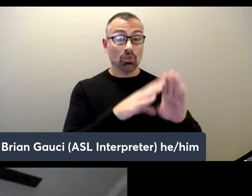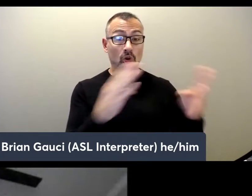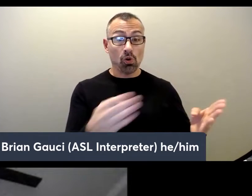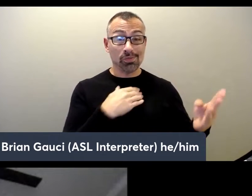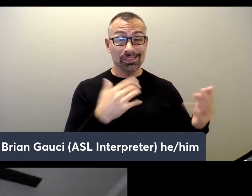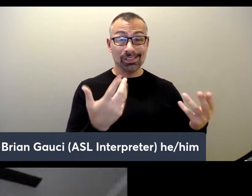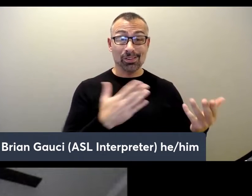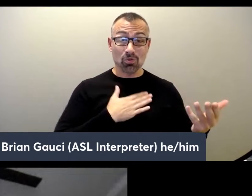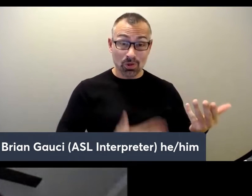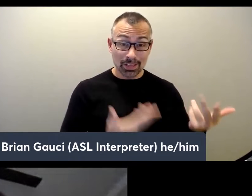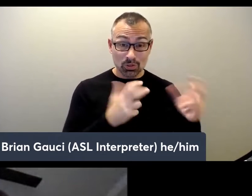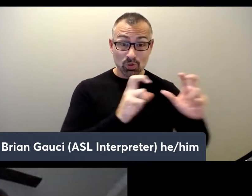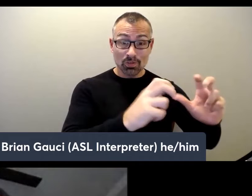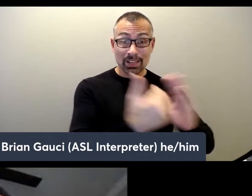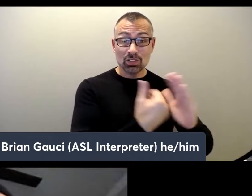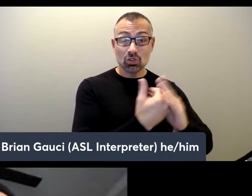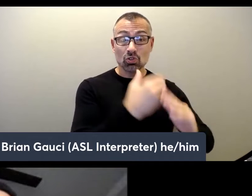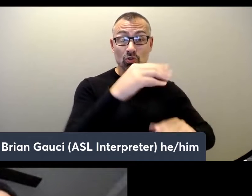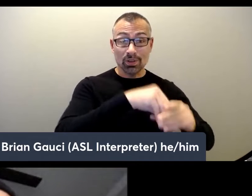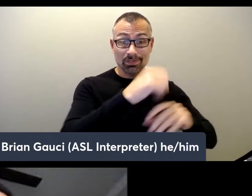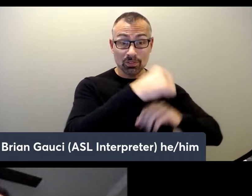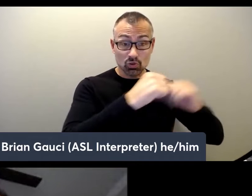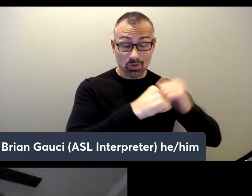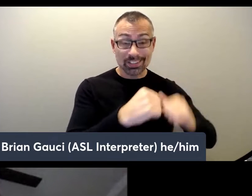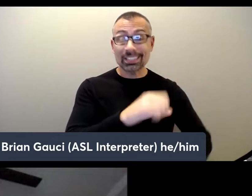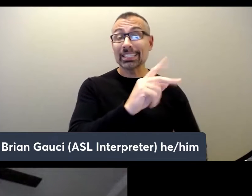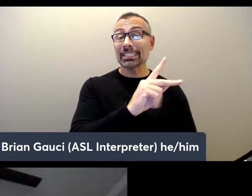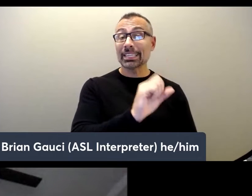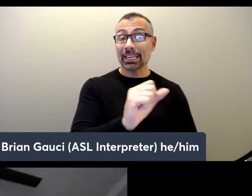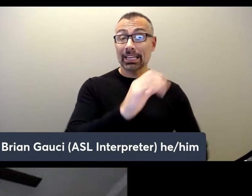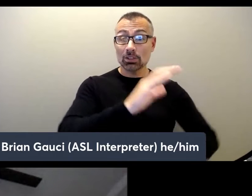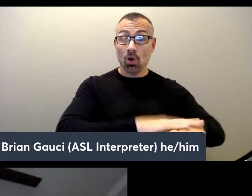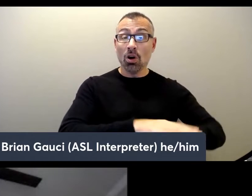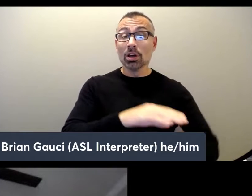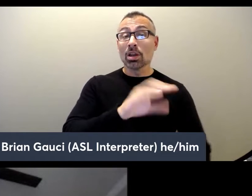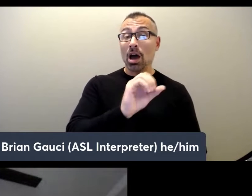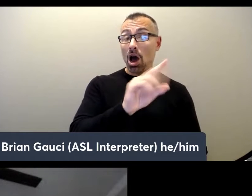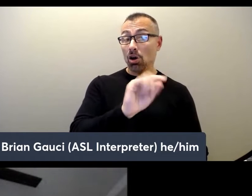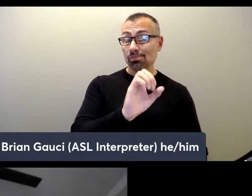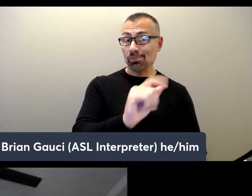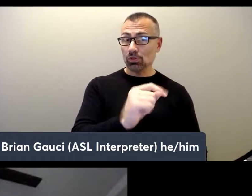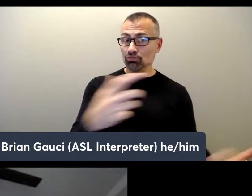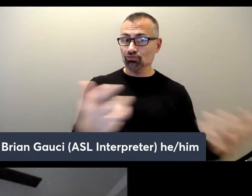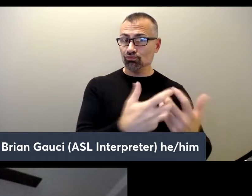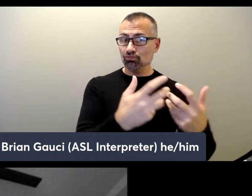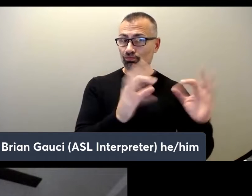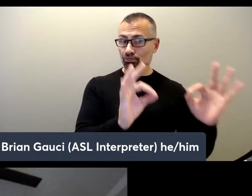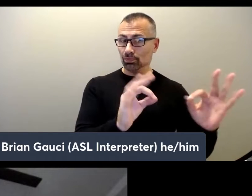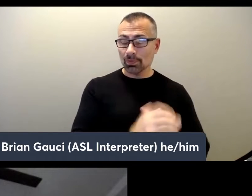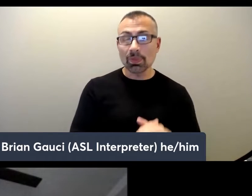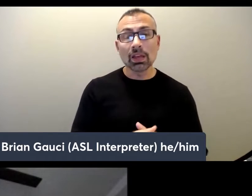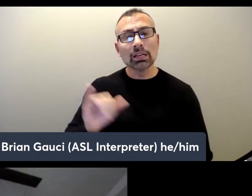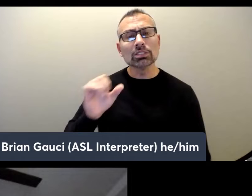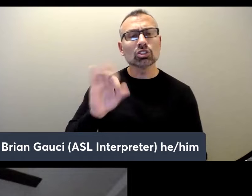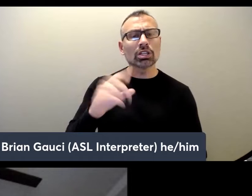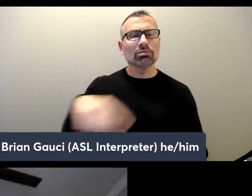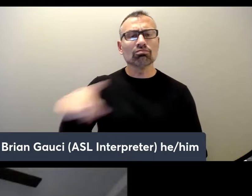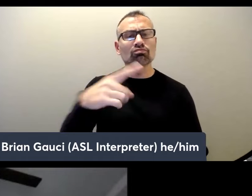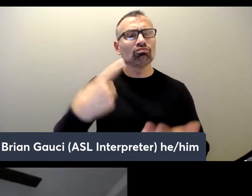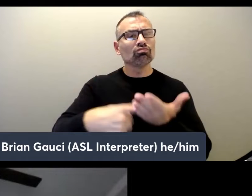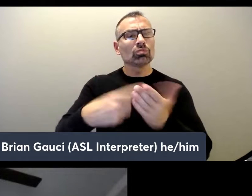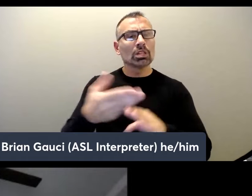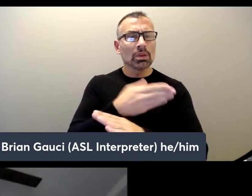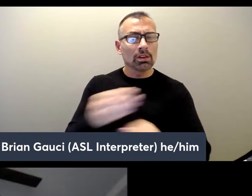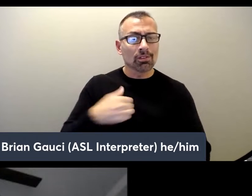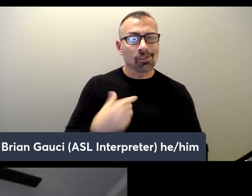infrastructure, then EKS on Outposts could be a great fit. And as Jeff described earlier in the show, there's a range of form factors from